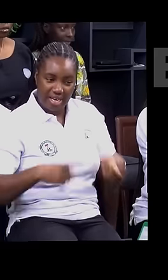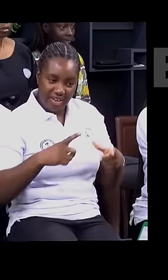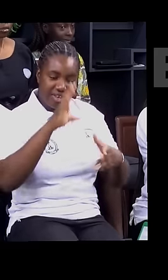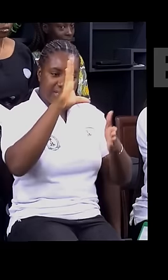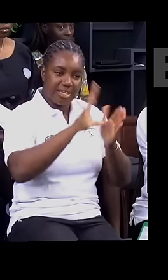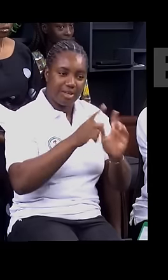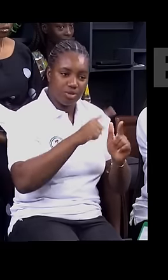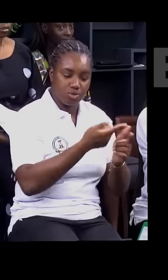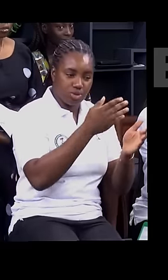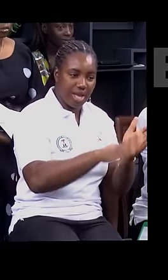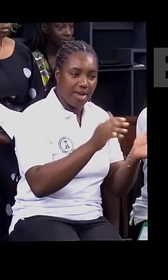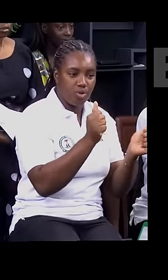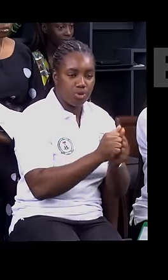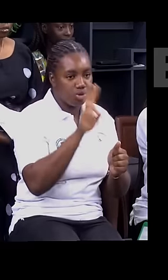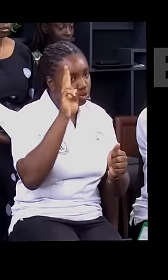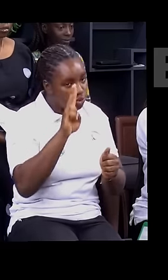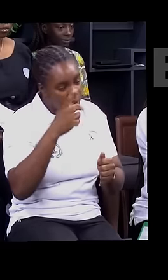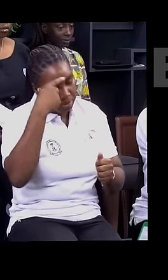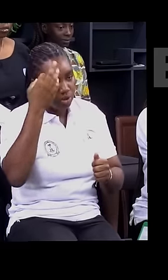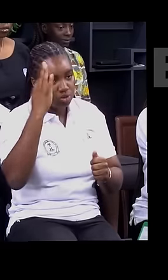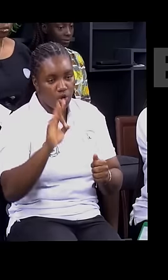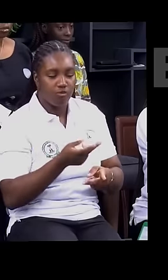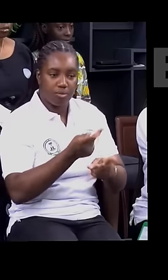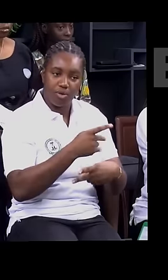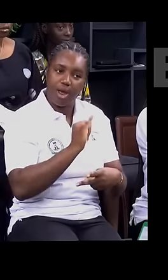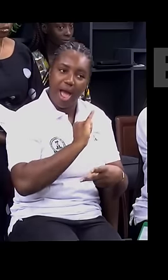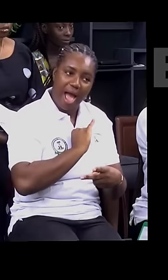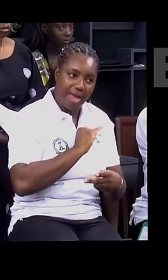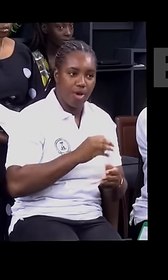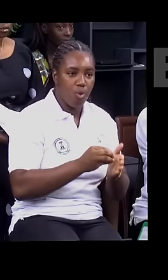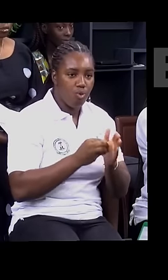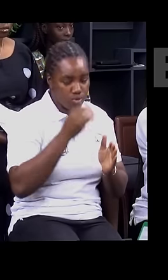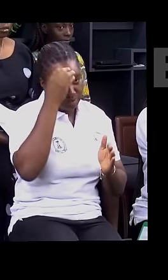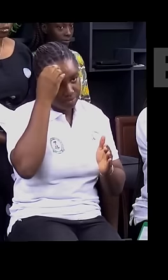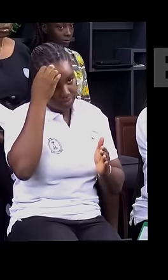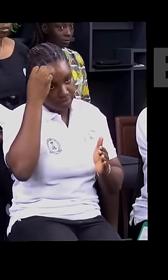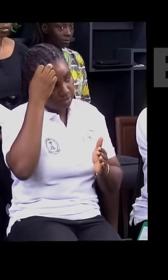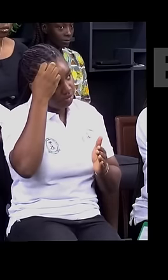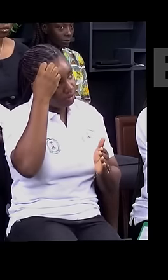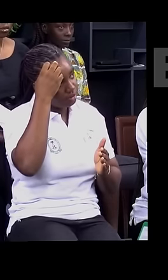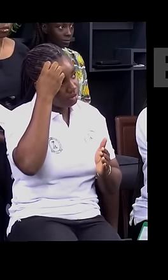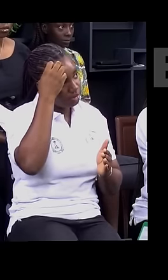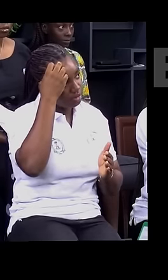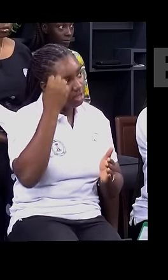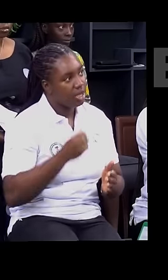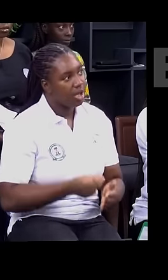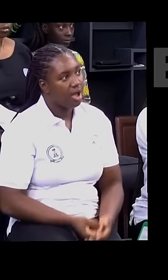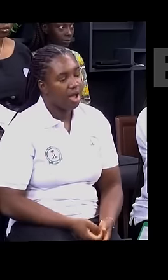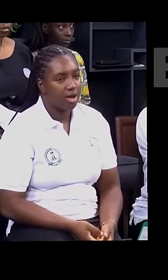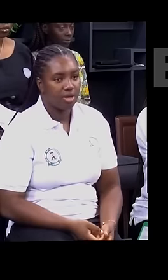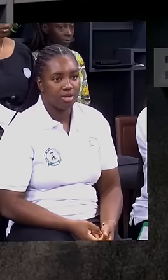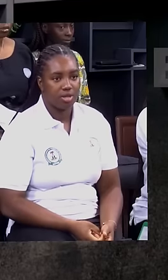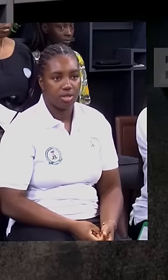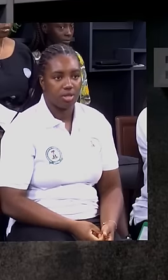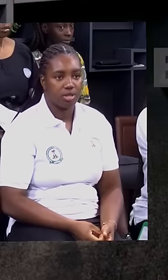the two because of the debts I'm defaulting. Thanks and God bless. He mentioned this. Oh, I didn't want his name to show. It's